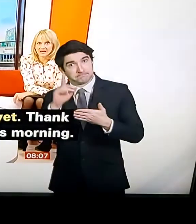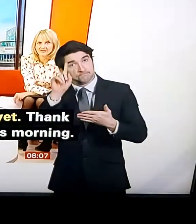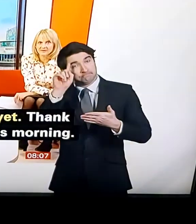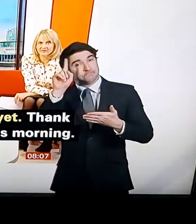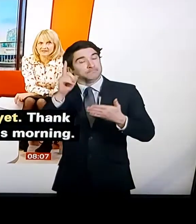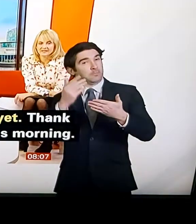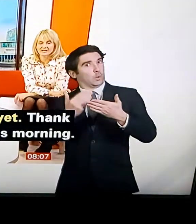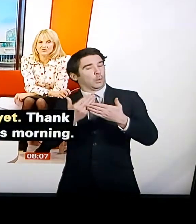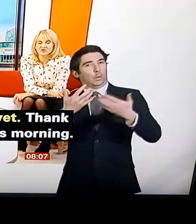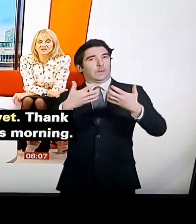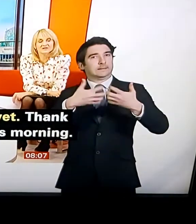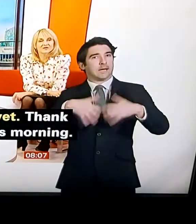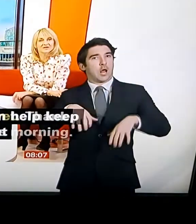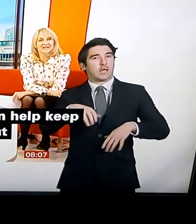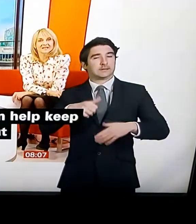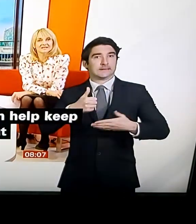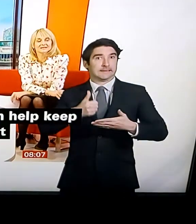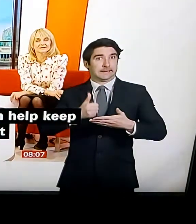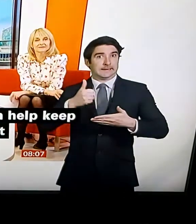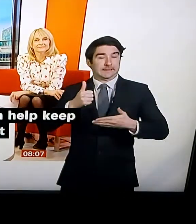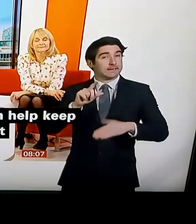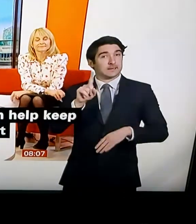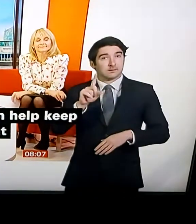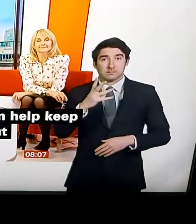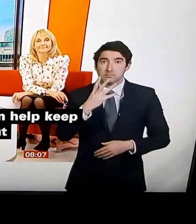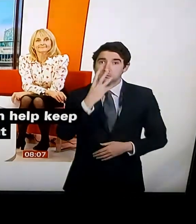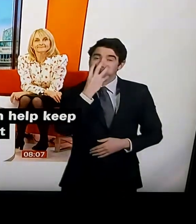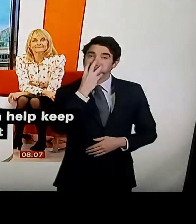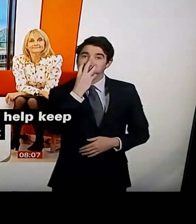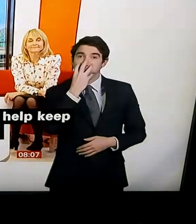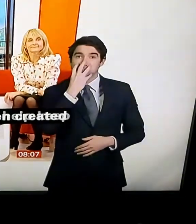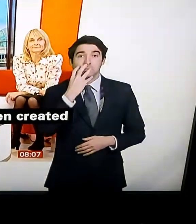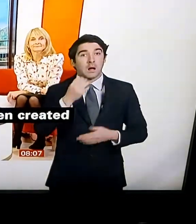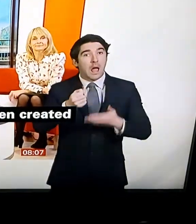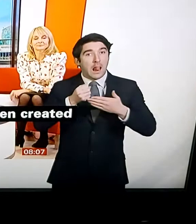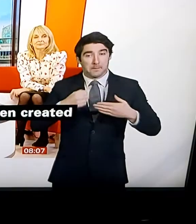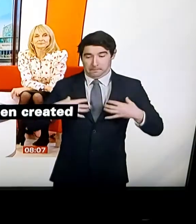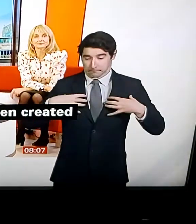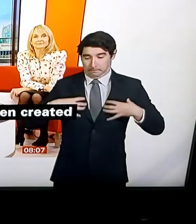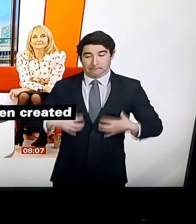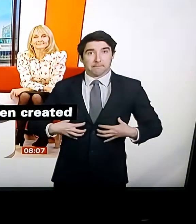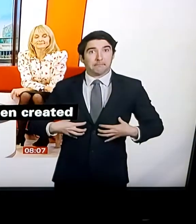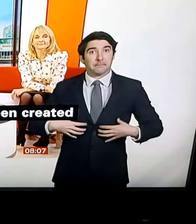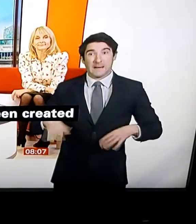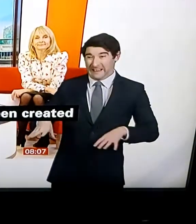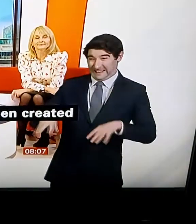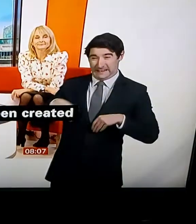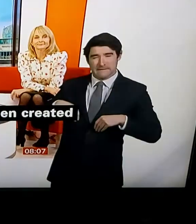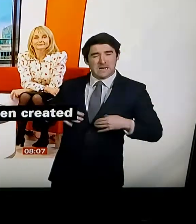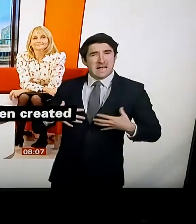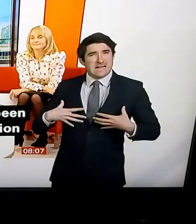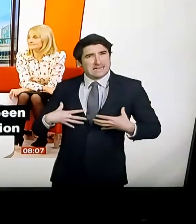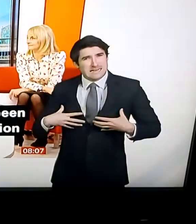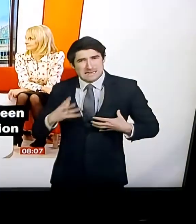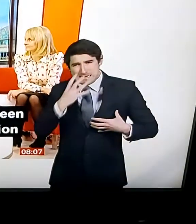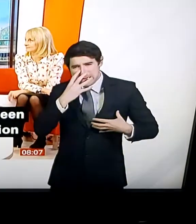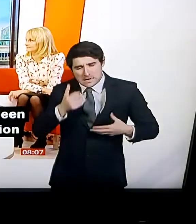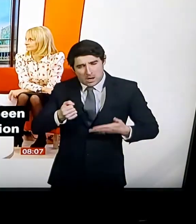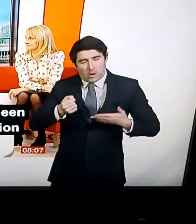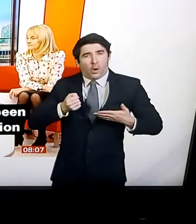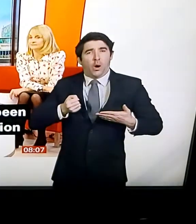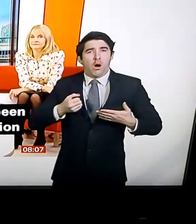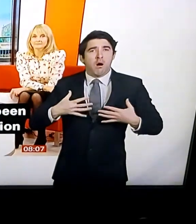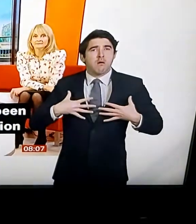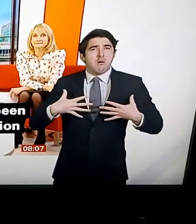intensive care has been created in just a few days. It's actually been developed in collaboration with the Mercedes Formula One team. What it does is it